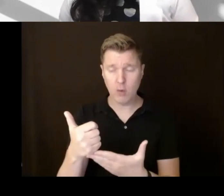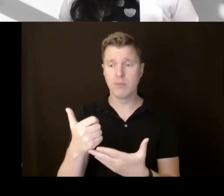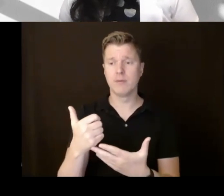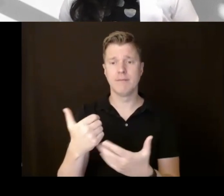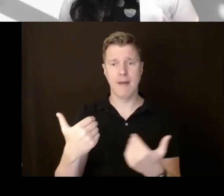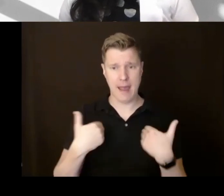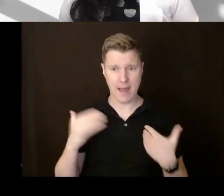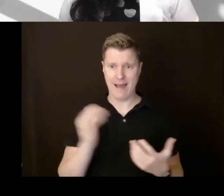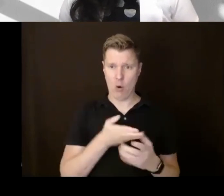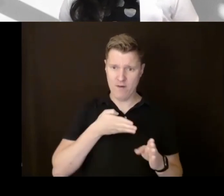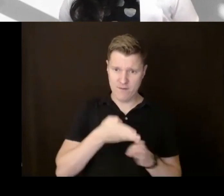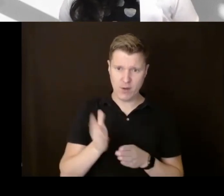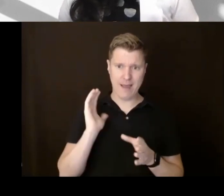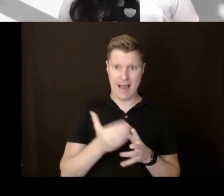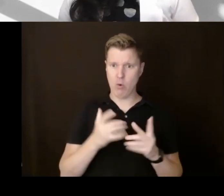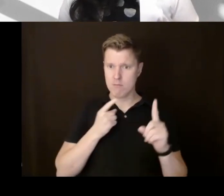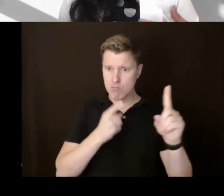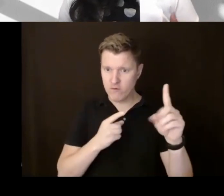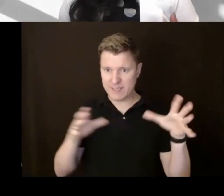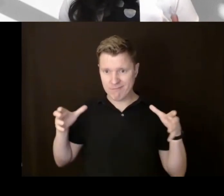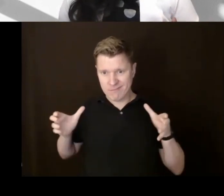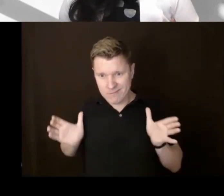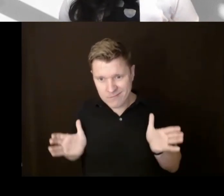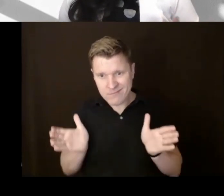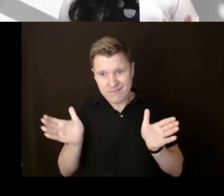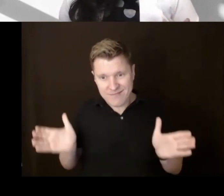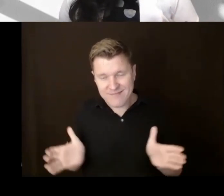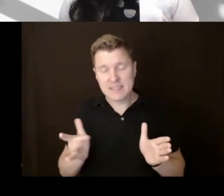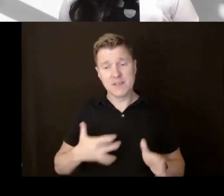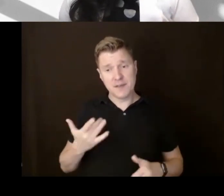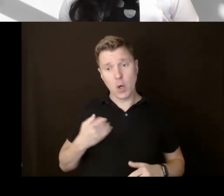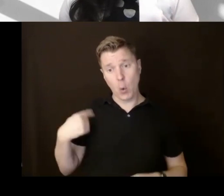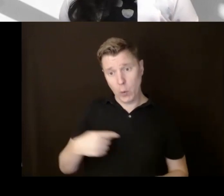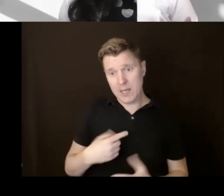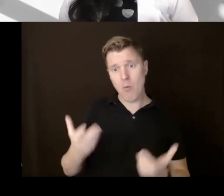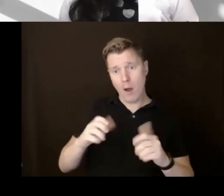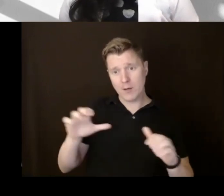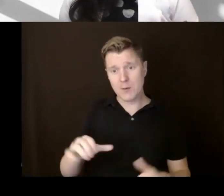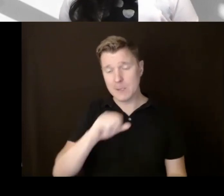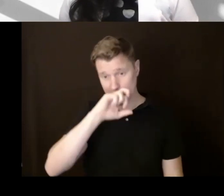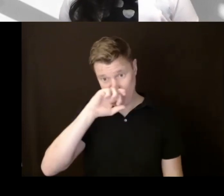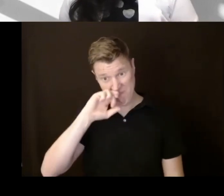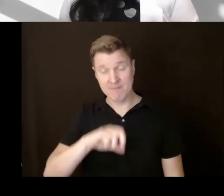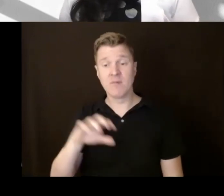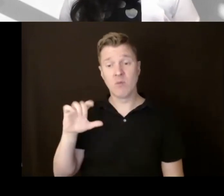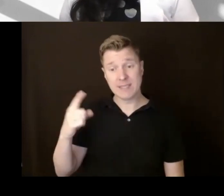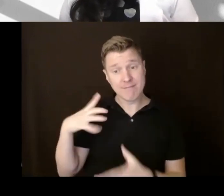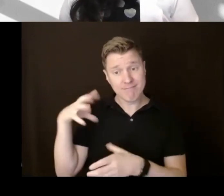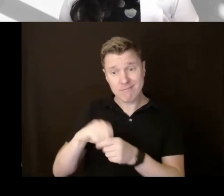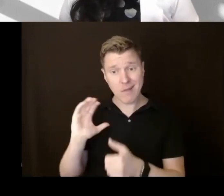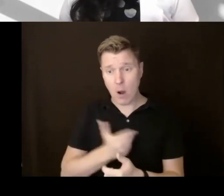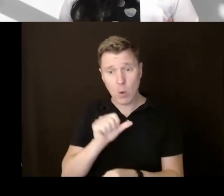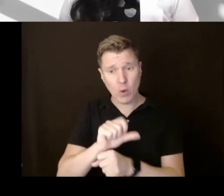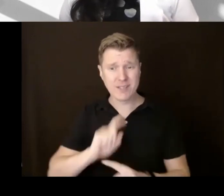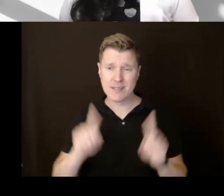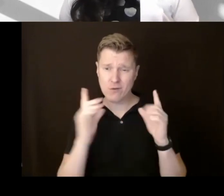movement along in feeling like we want to do this, right? That this is also a part of our work. It's just a different